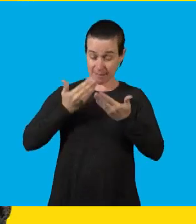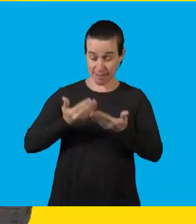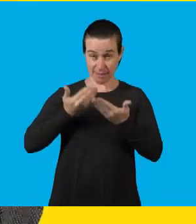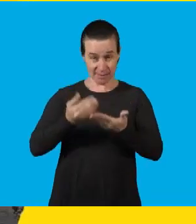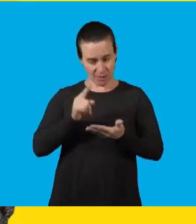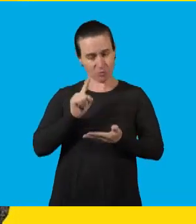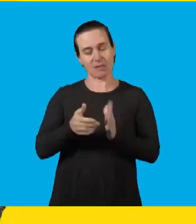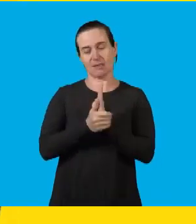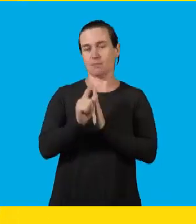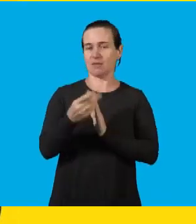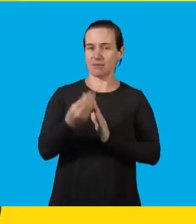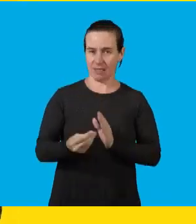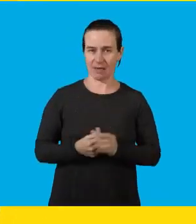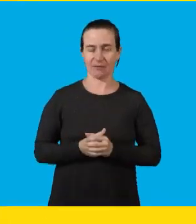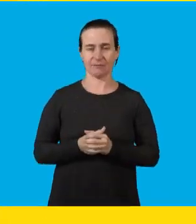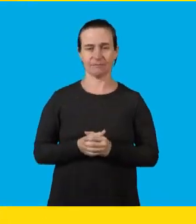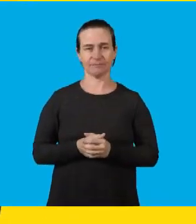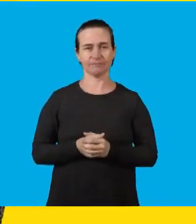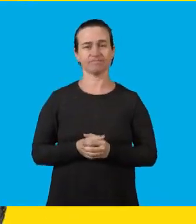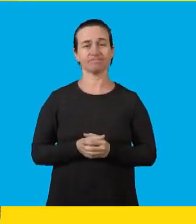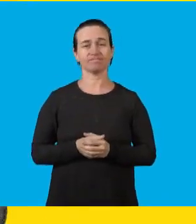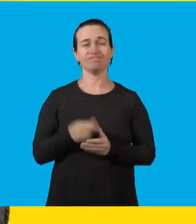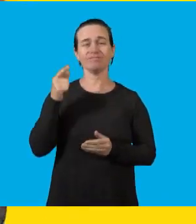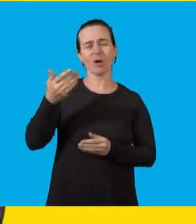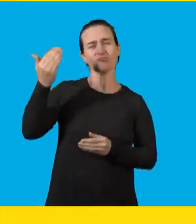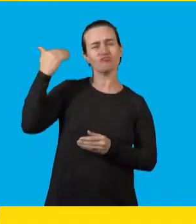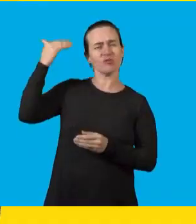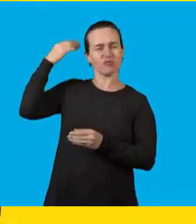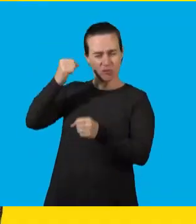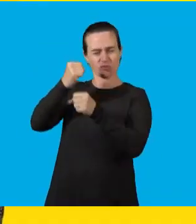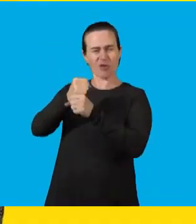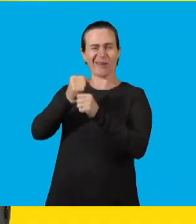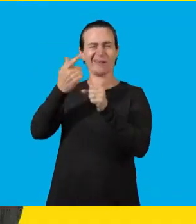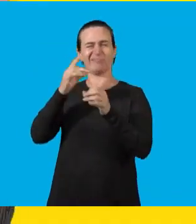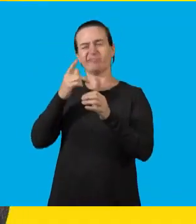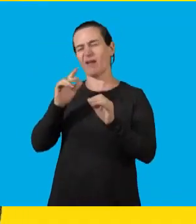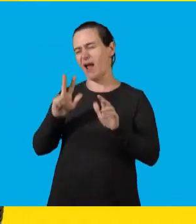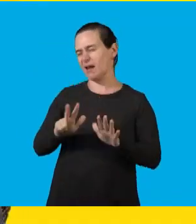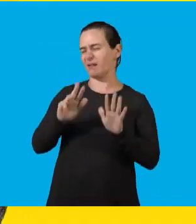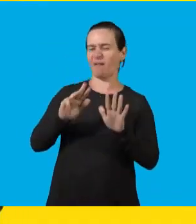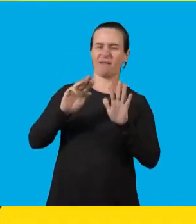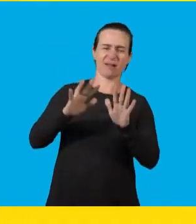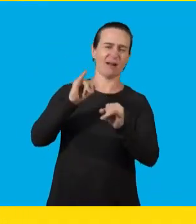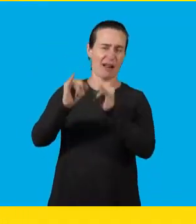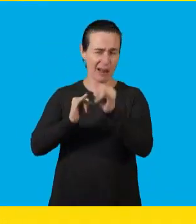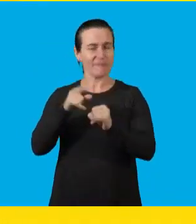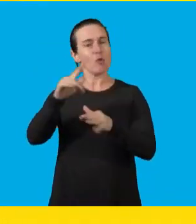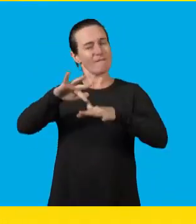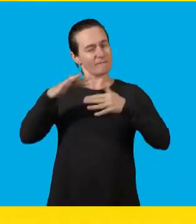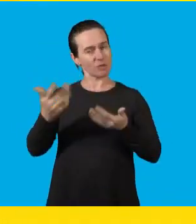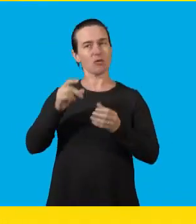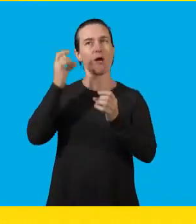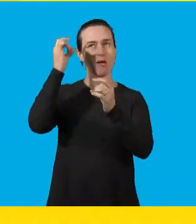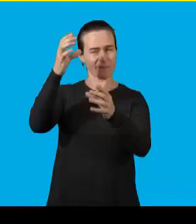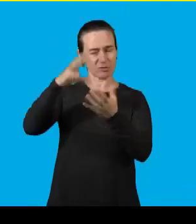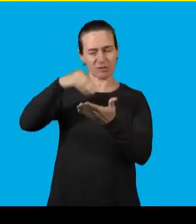Cold War. That is the information that you will have studied in the previous grades, from grade 8, 9, 10,